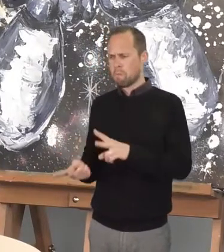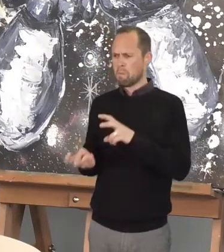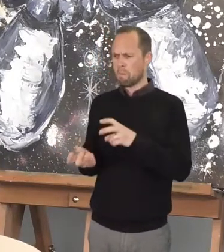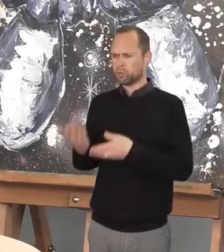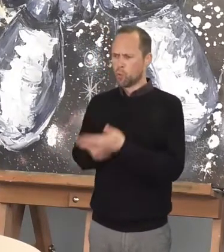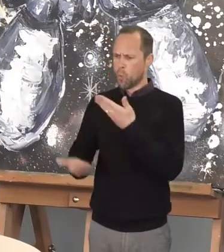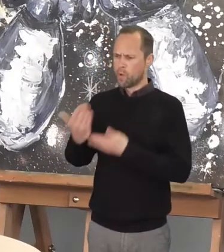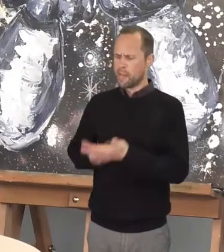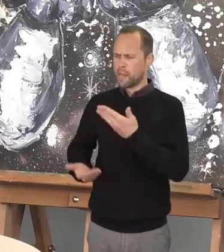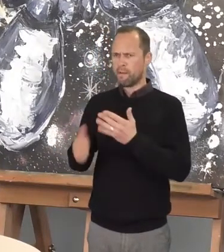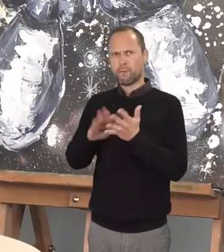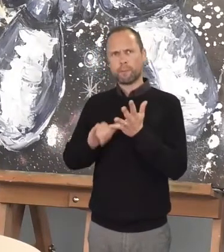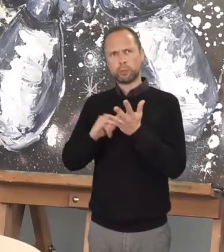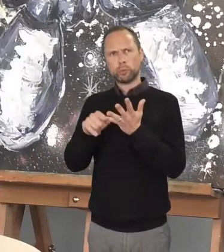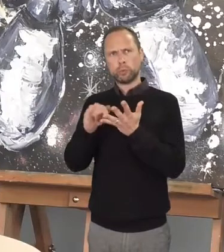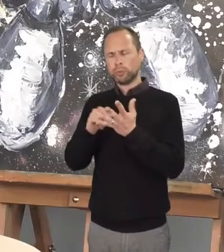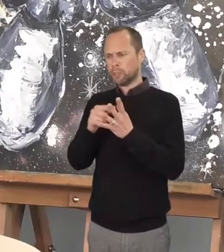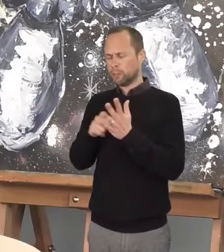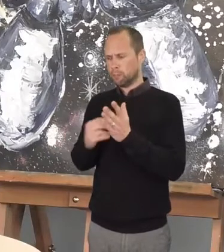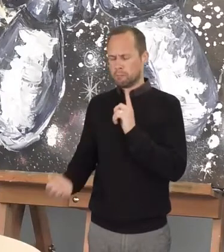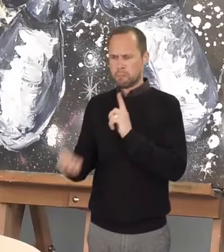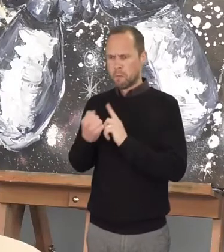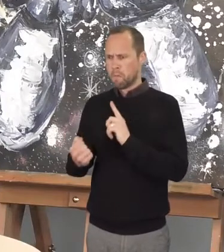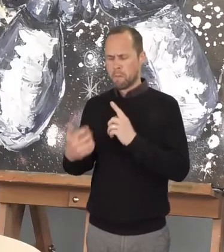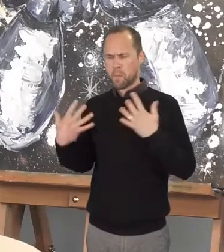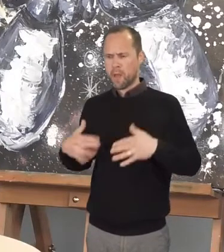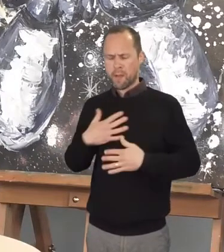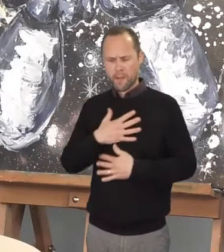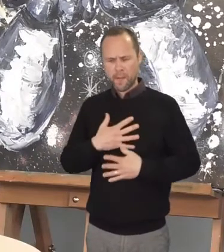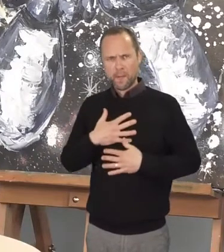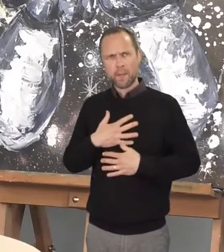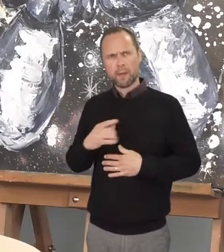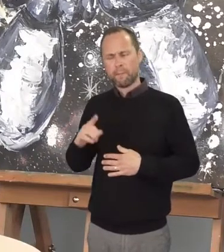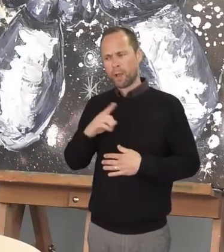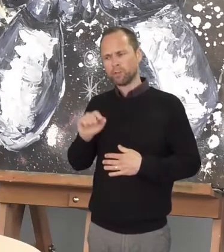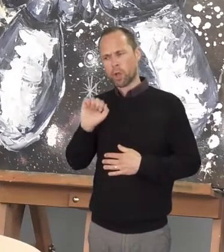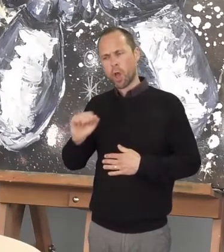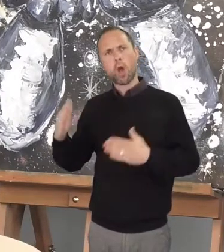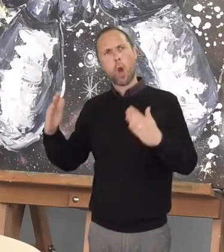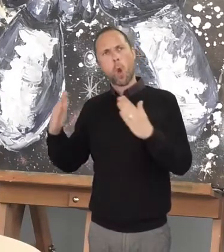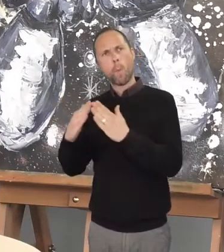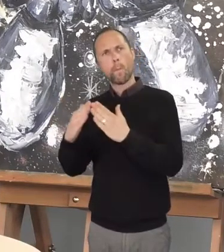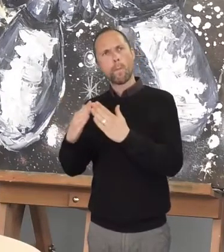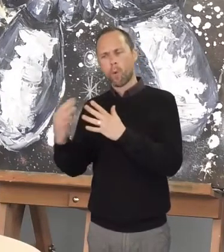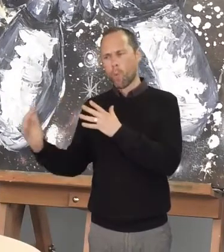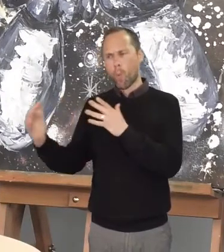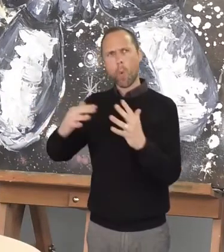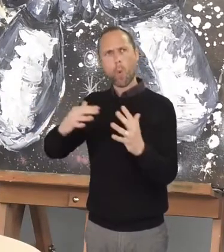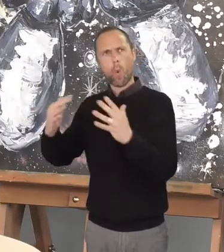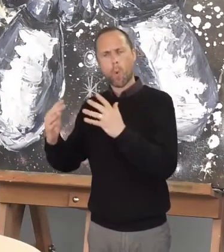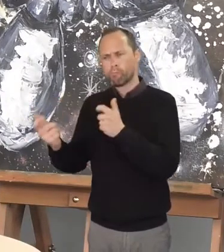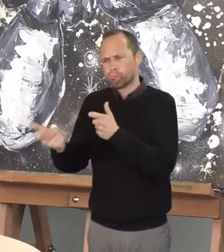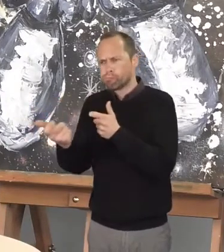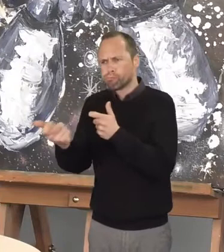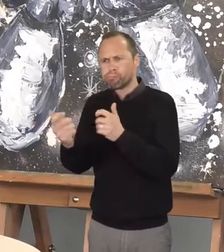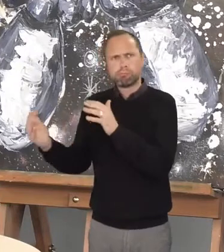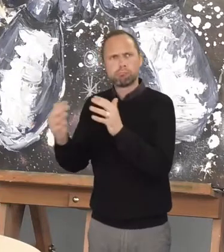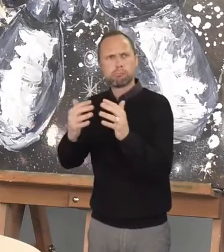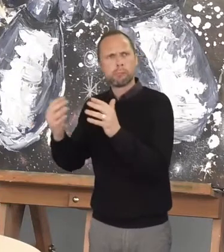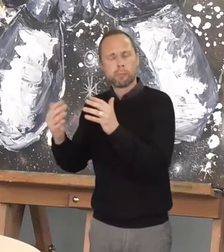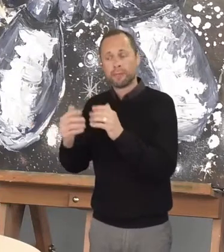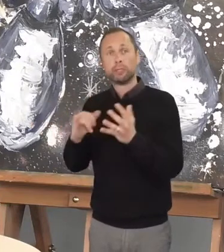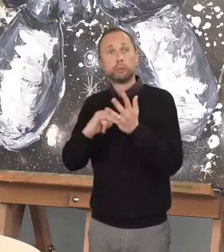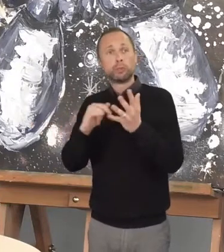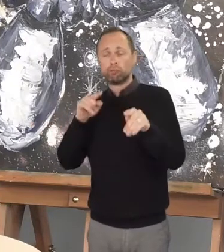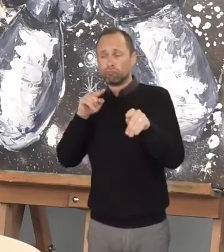I was just blown away, really. When conflict broke out around Susan's home, she obviously and understandably tried to get away. She tried to